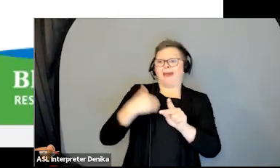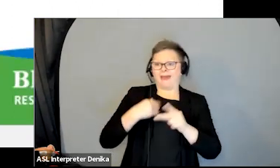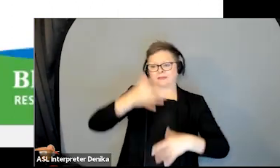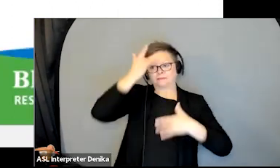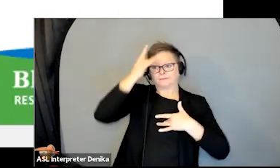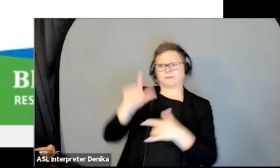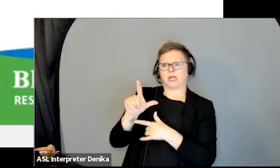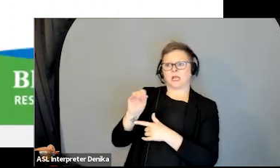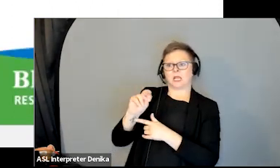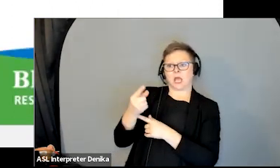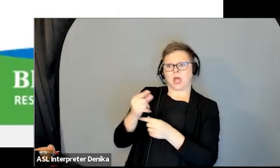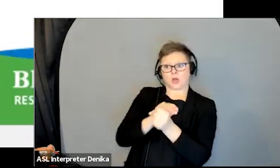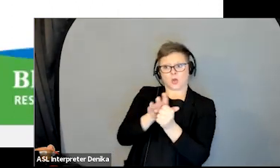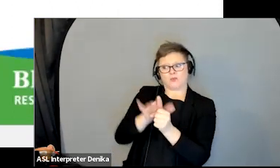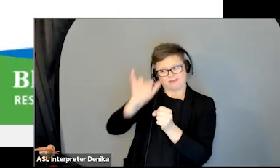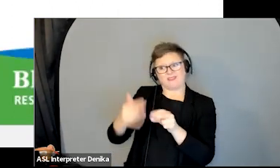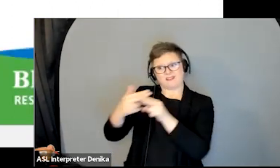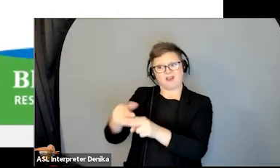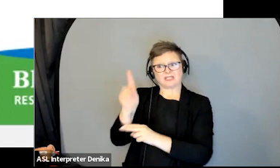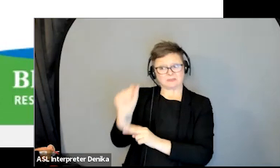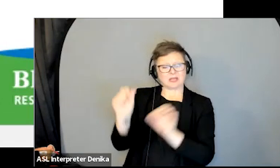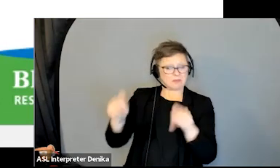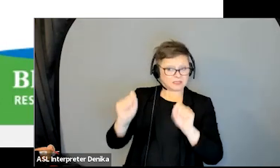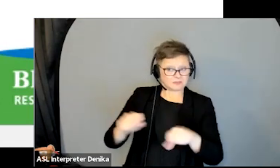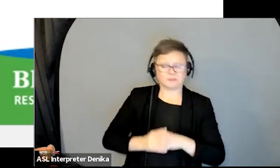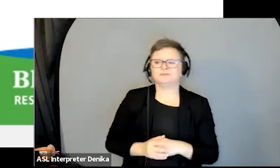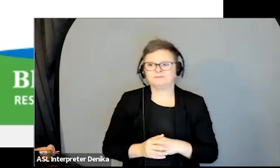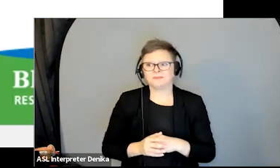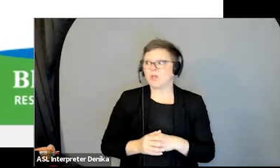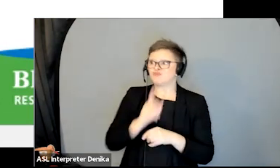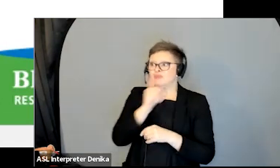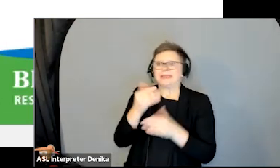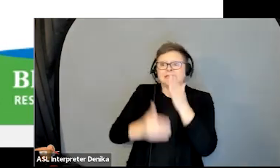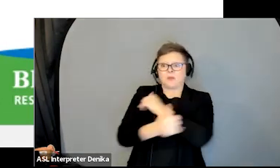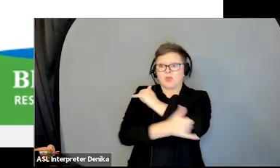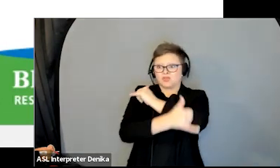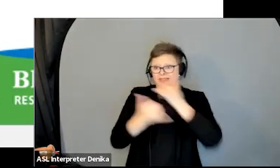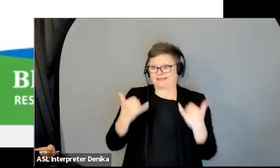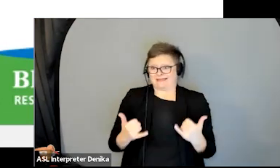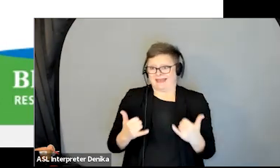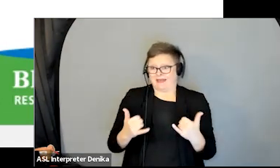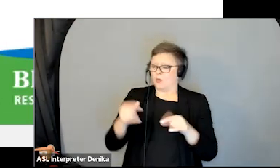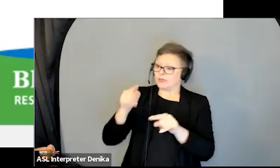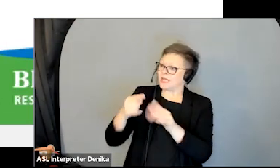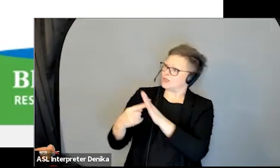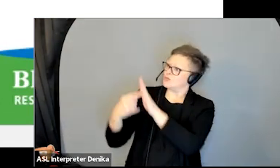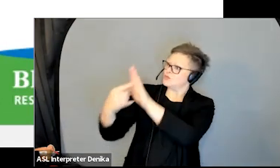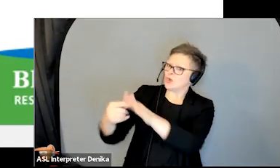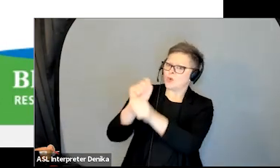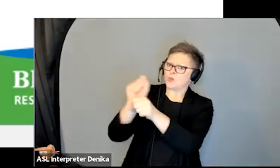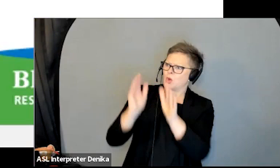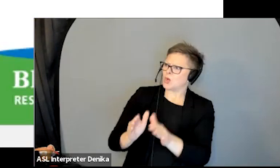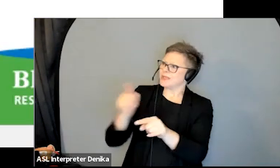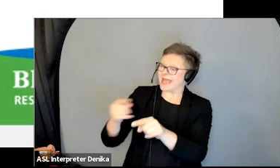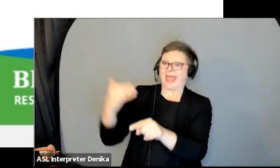become categorized as a disability. And efforts are already underway in some countries to draw attention to the need for workers experiencing